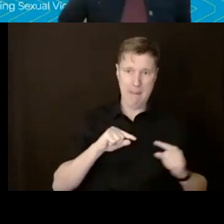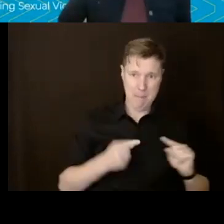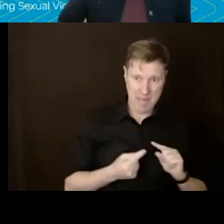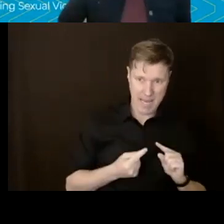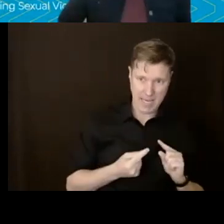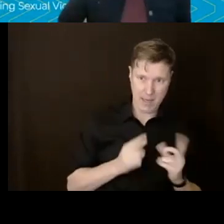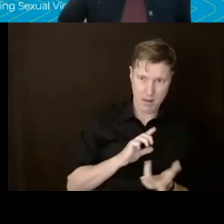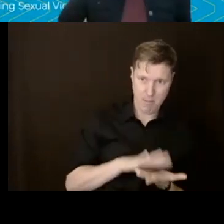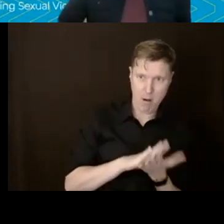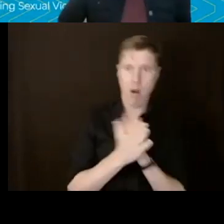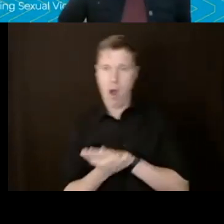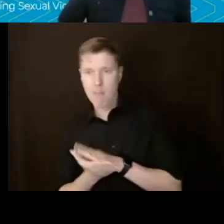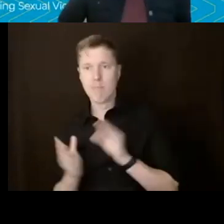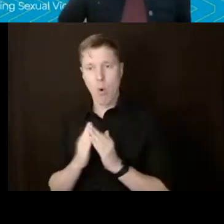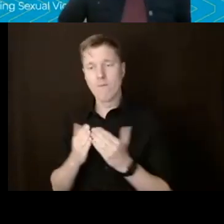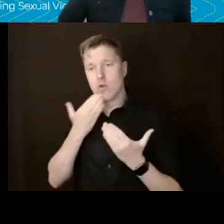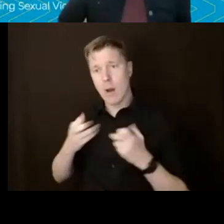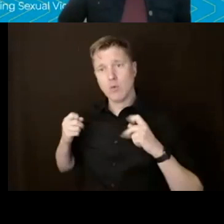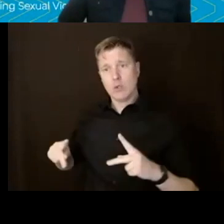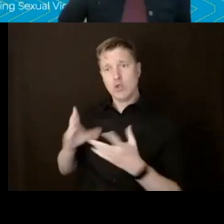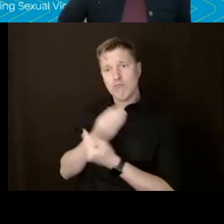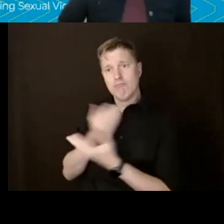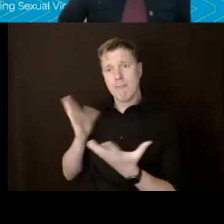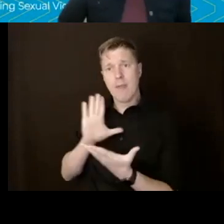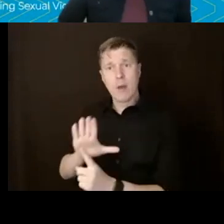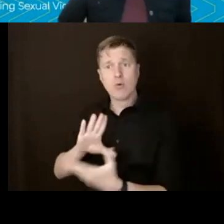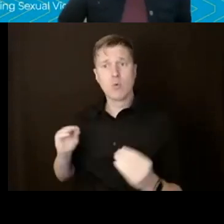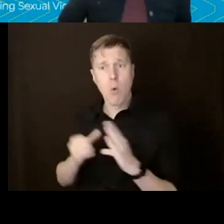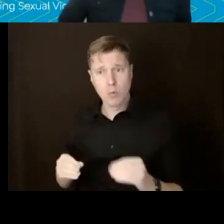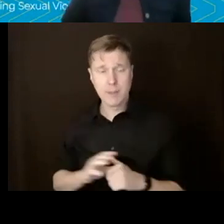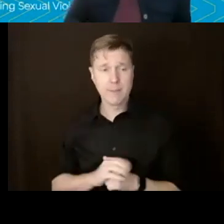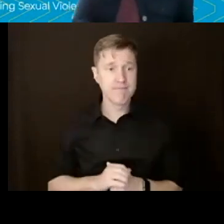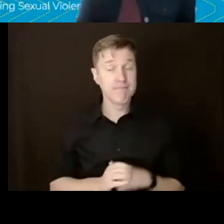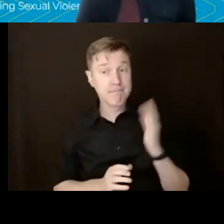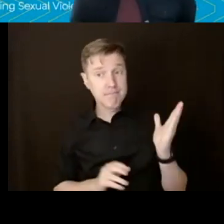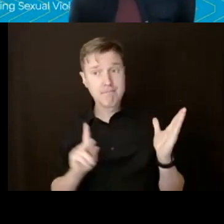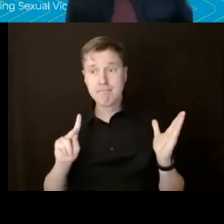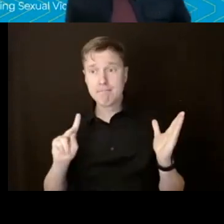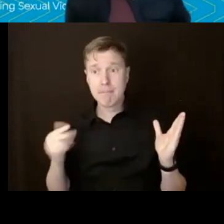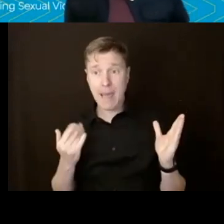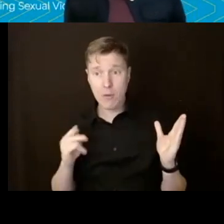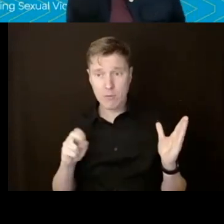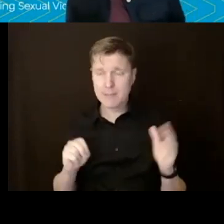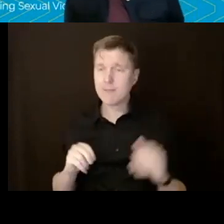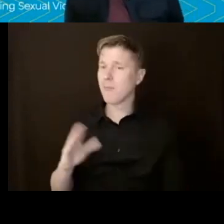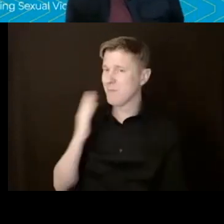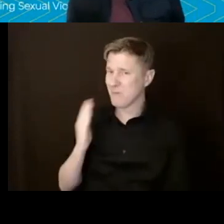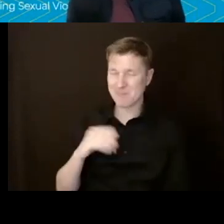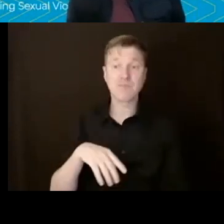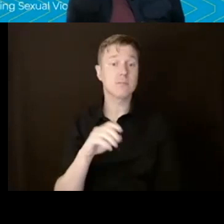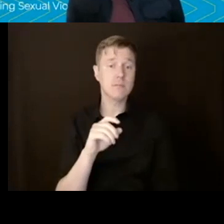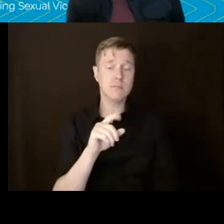opportunity. All right, Catherine. Yeah, thank you, Janae. Yeah, so I really appreciate